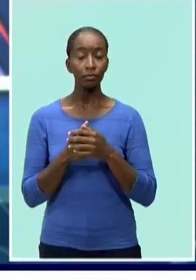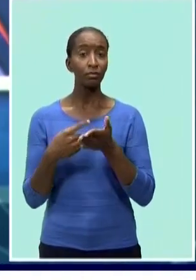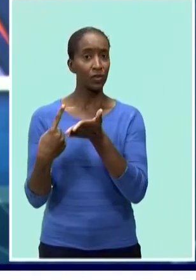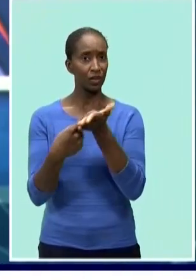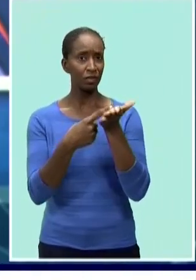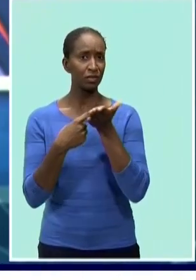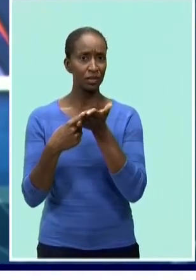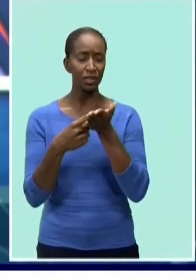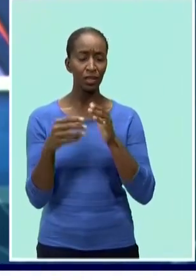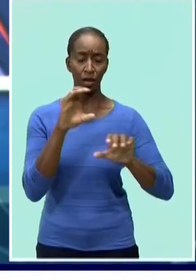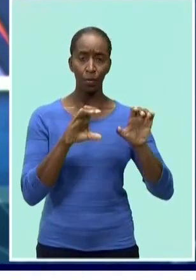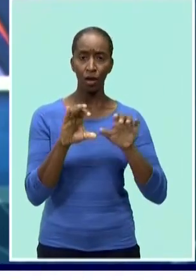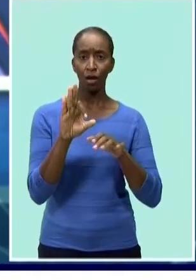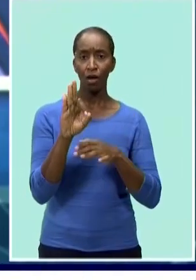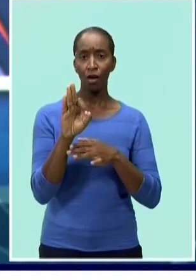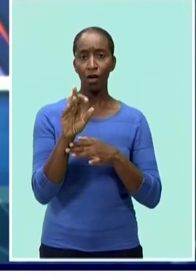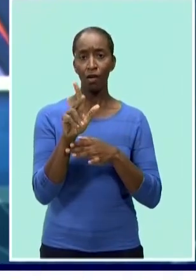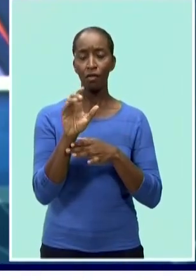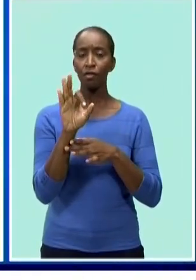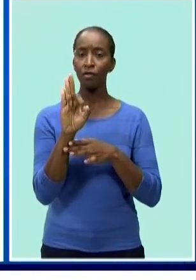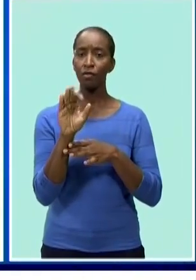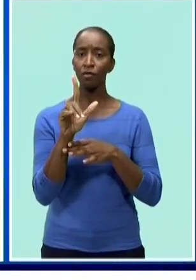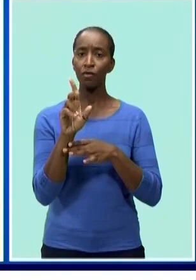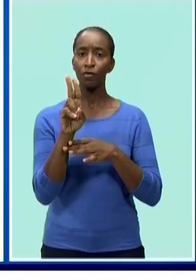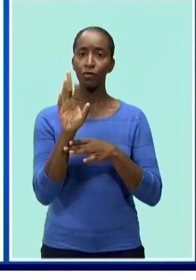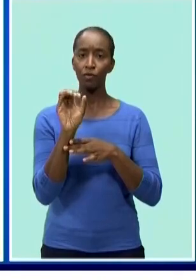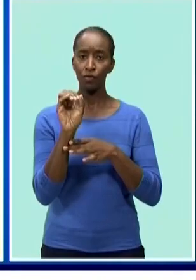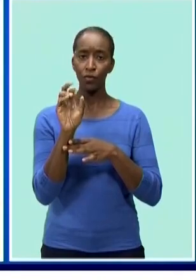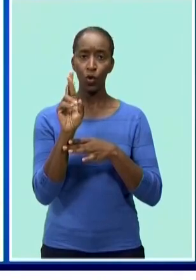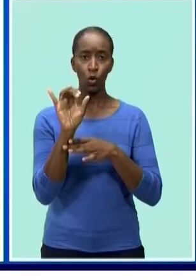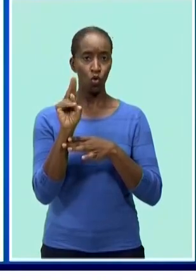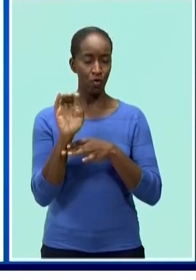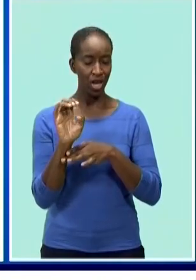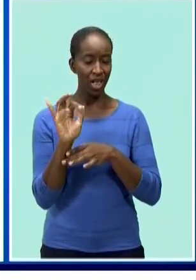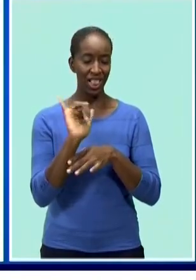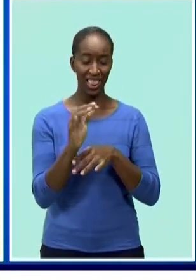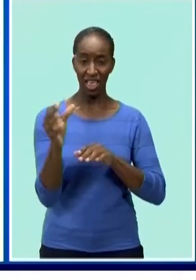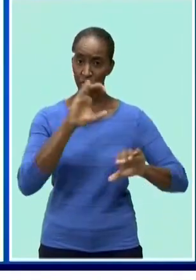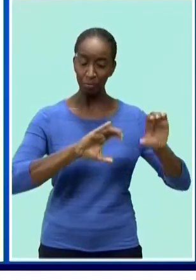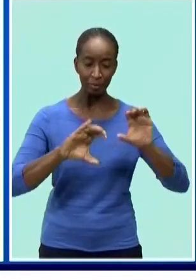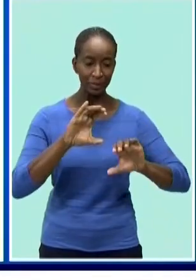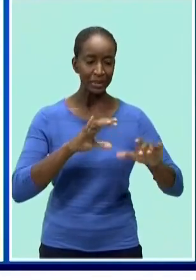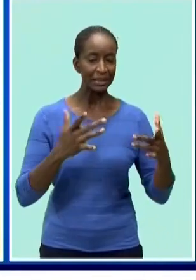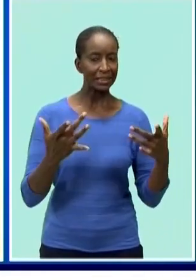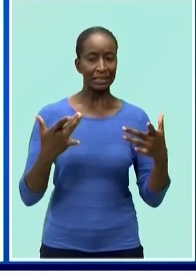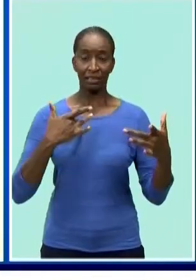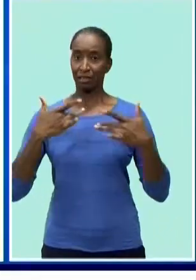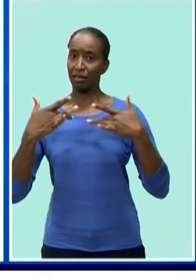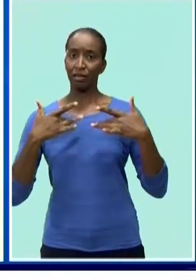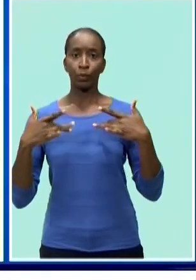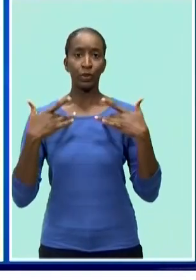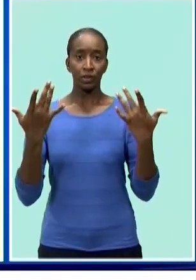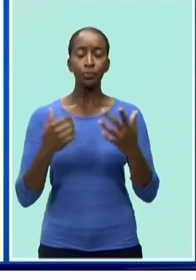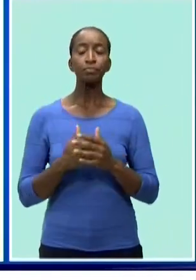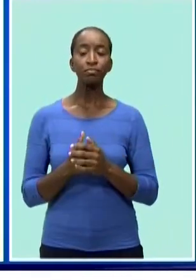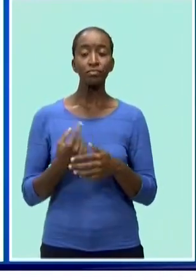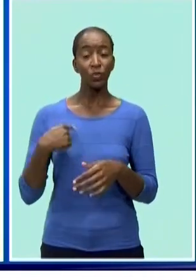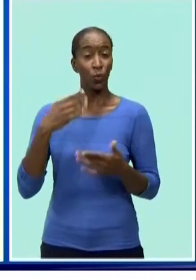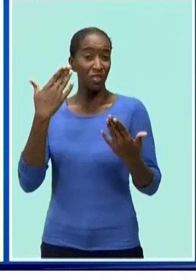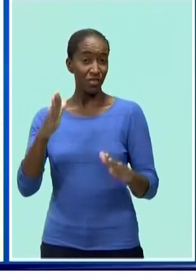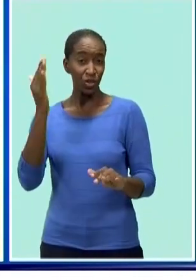plastic alternatives. We don't have all the answers. Nobody in this room does. And the international